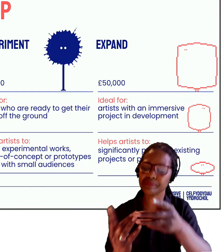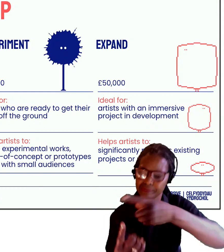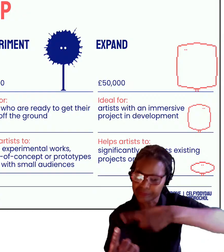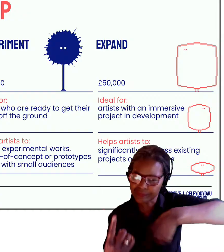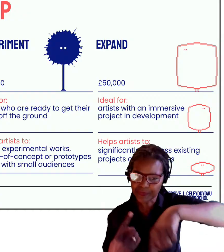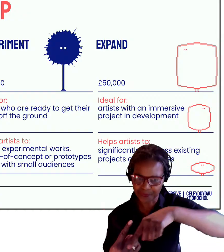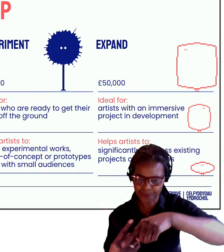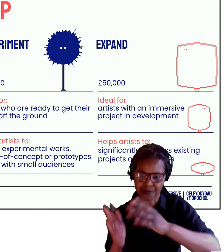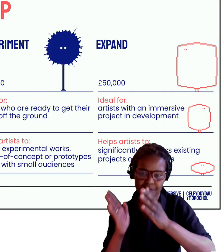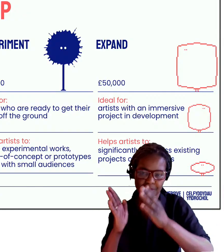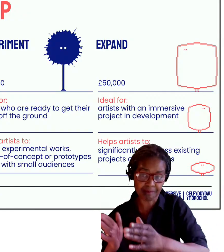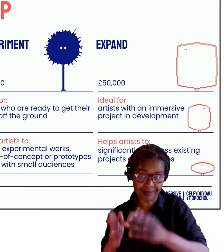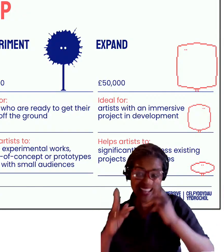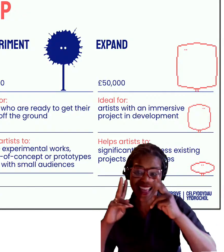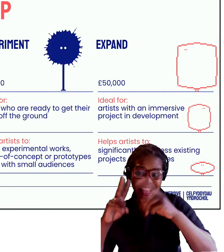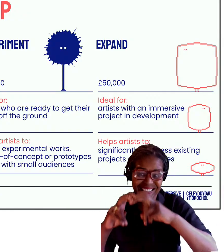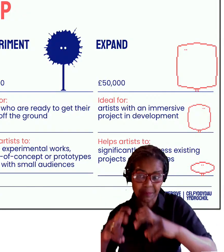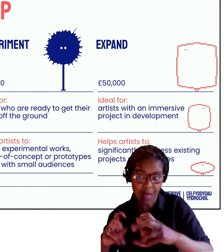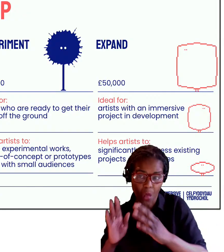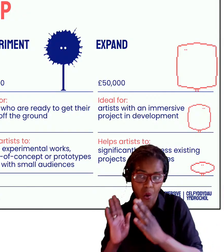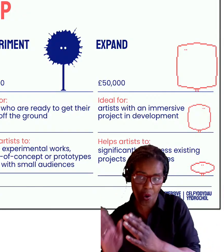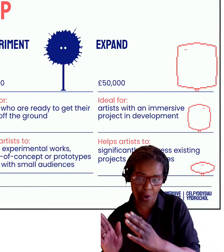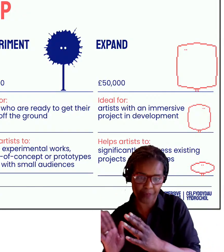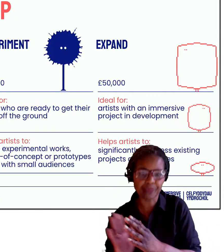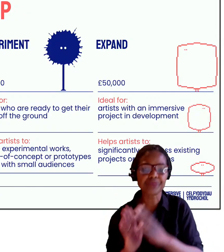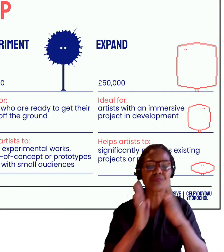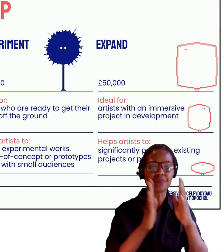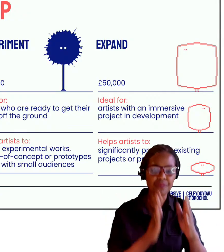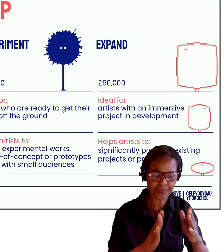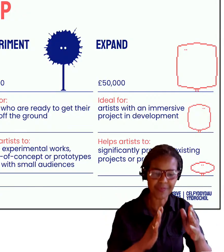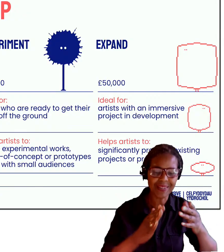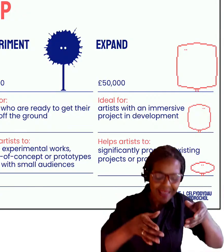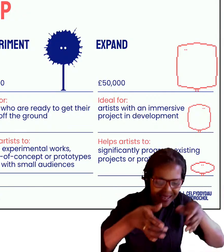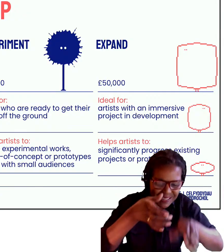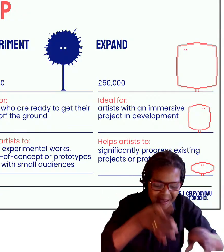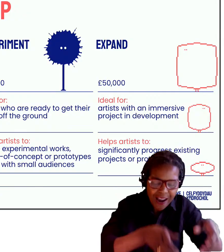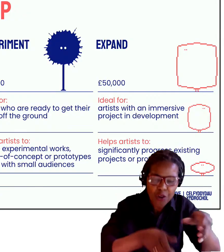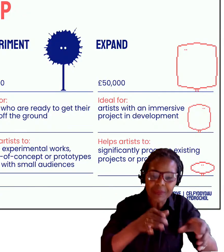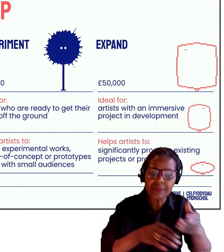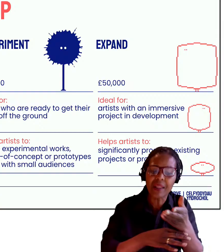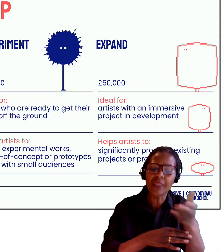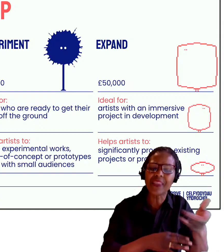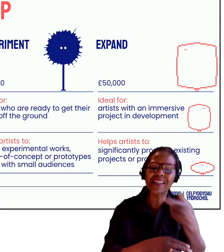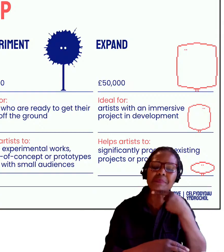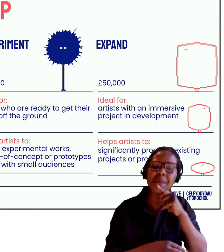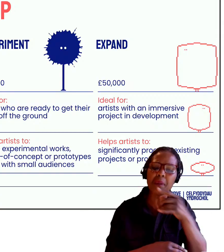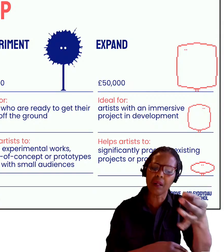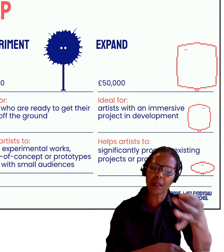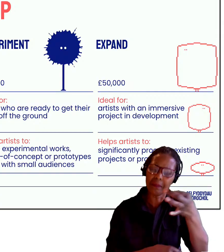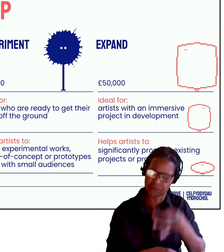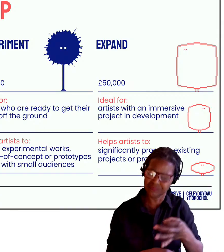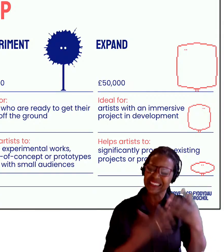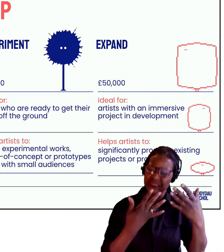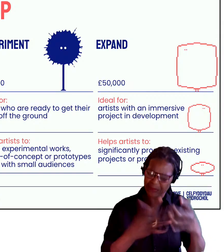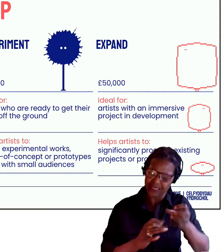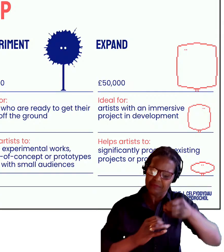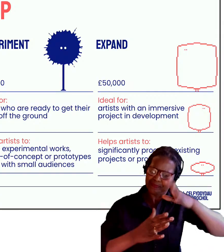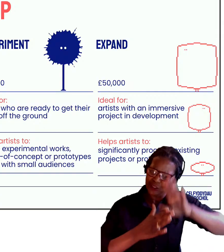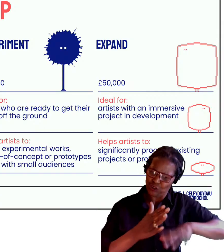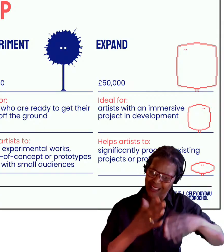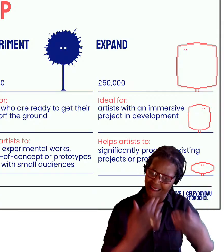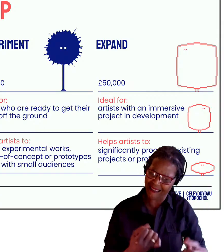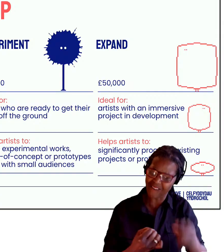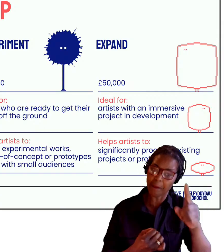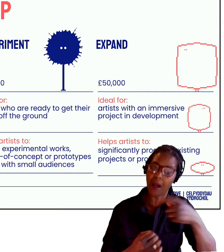help artists who've already got some experience of these technologies to develop proofs of concept or prototypes and to test them with